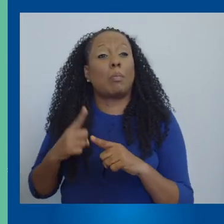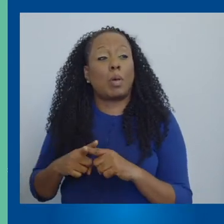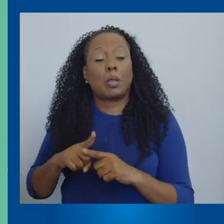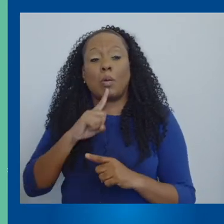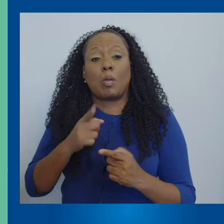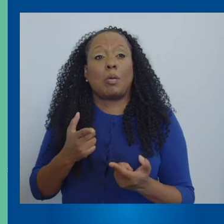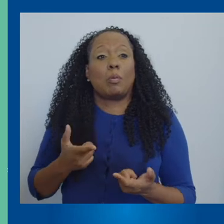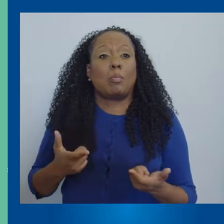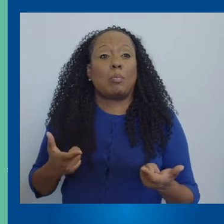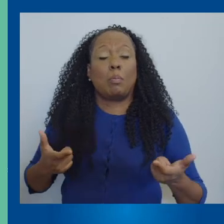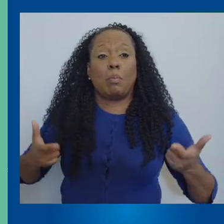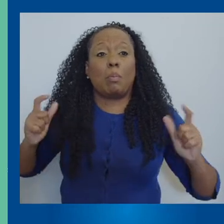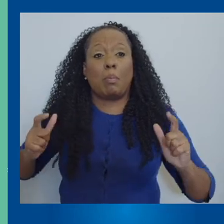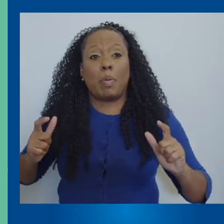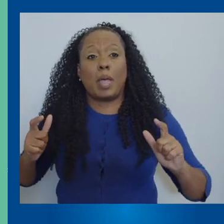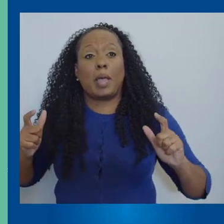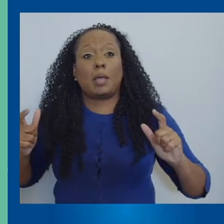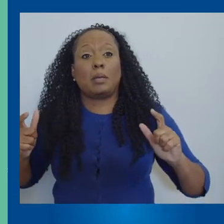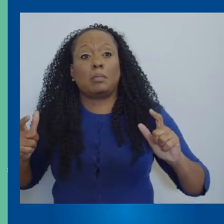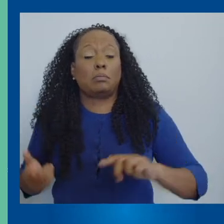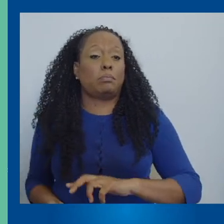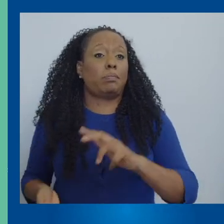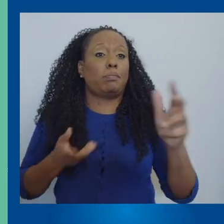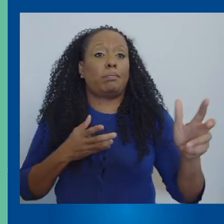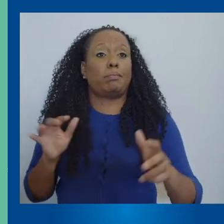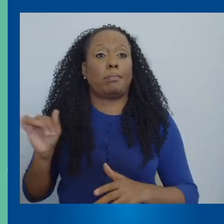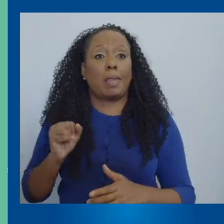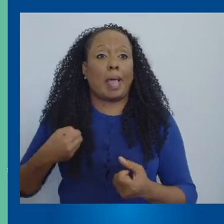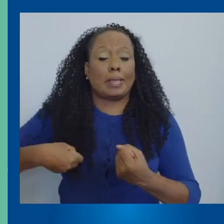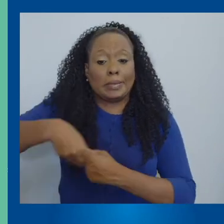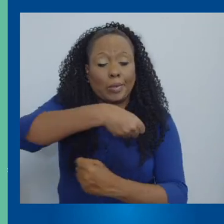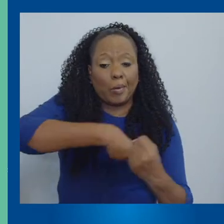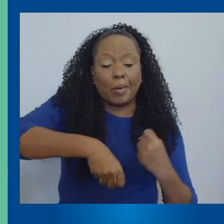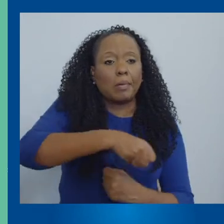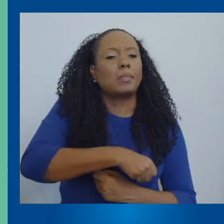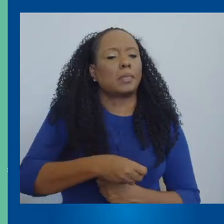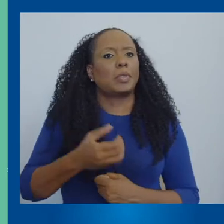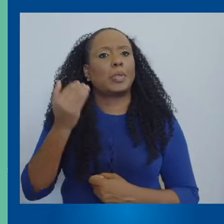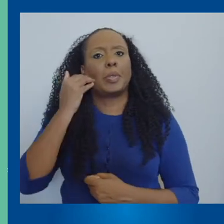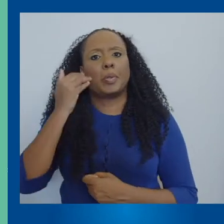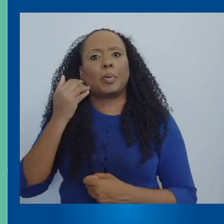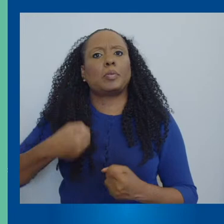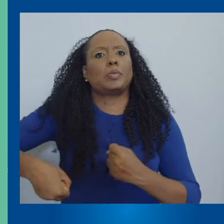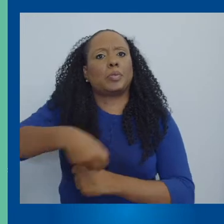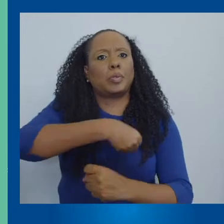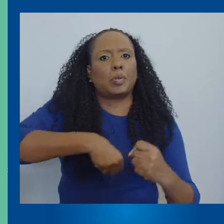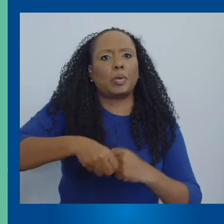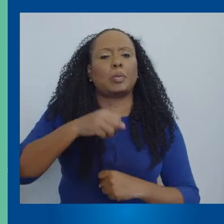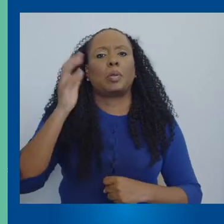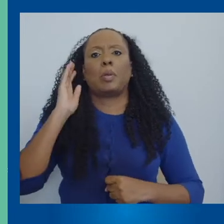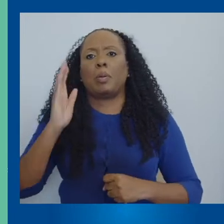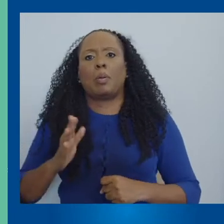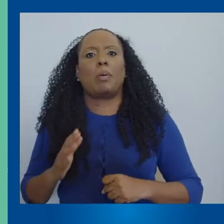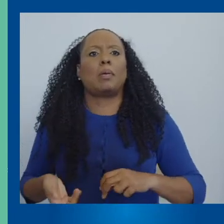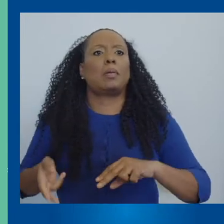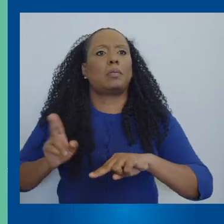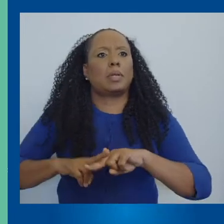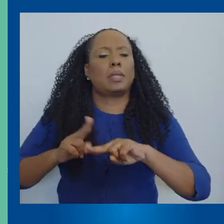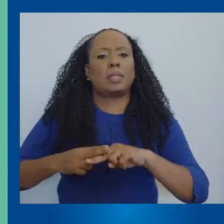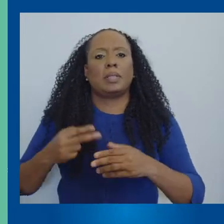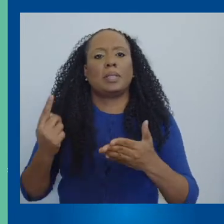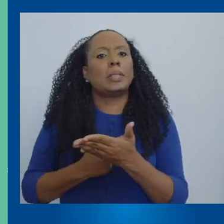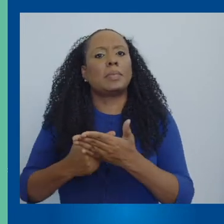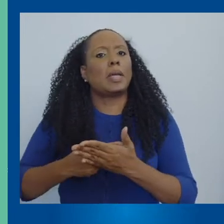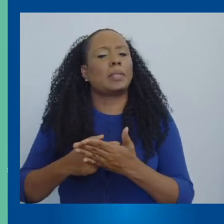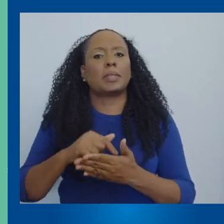storm events, which are predicted to increase with climate change, that barrier can be breached. And sometimes also